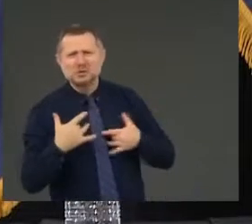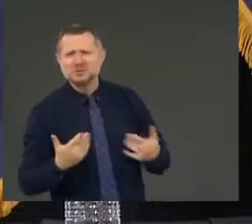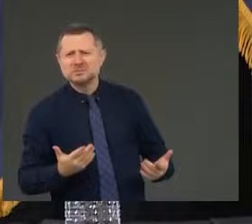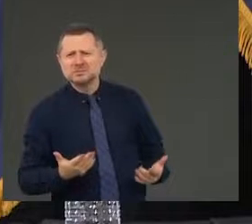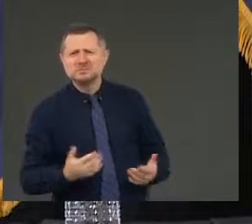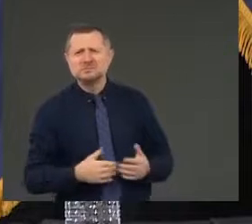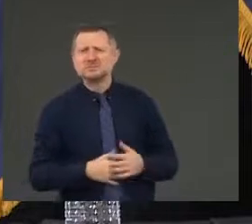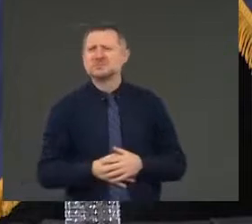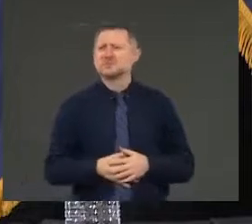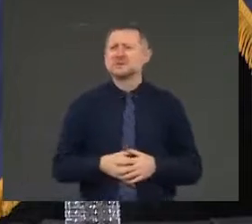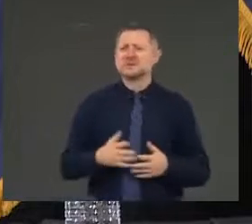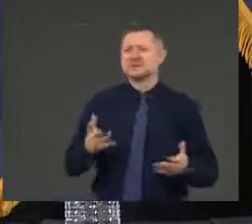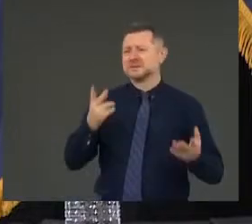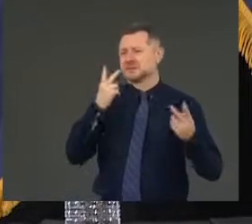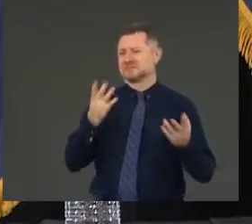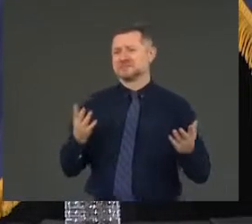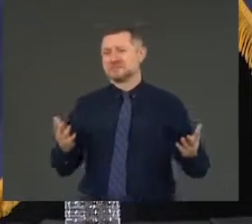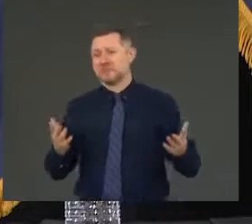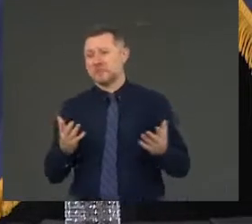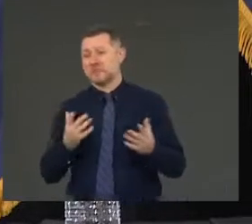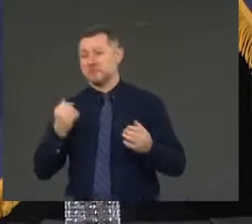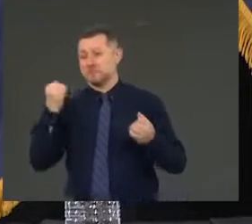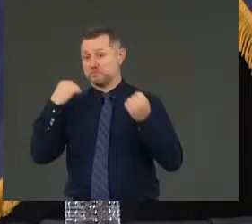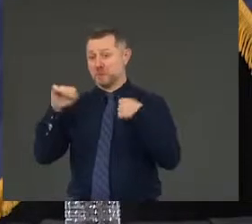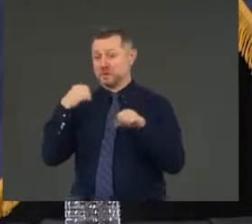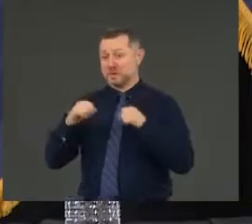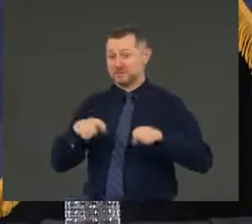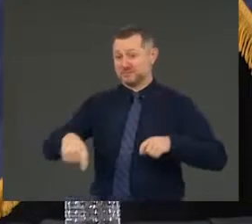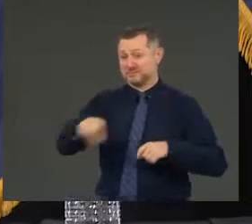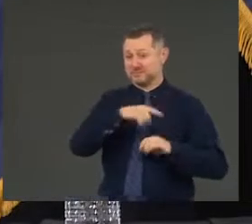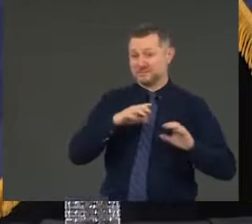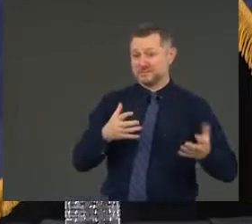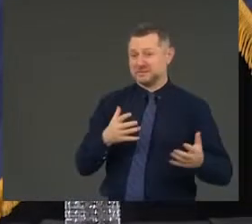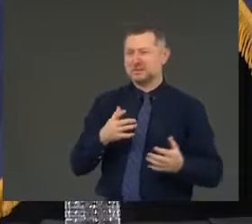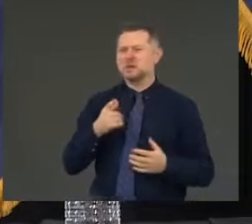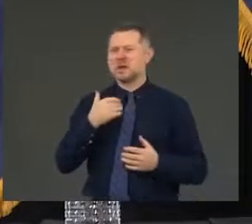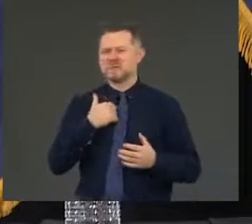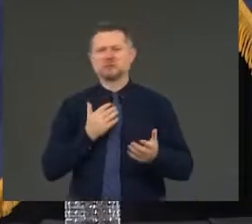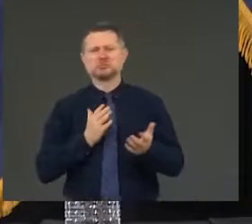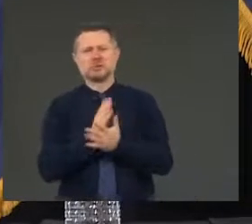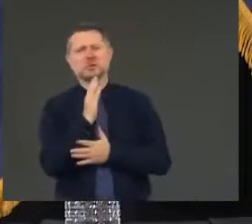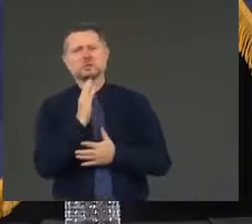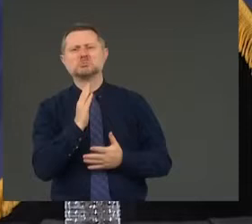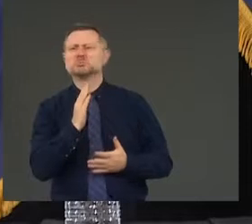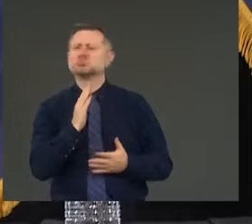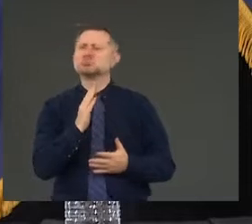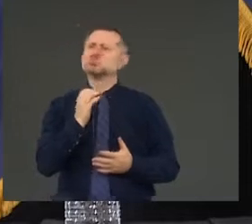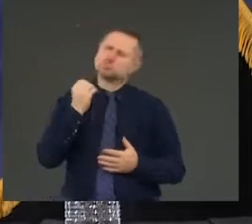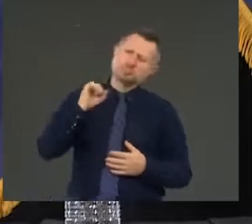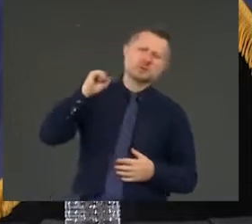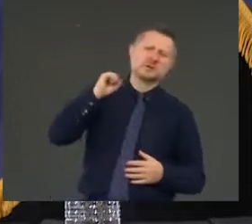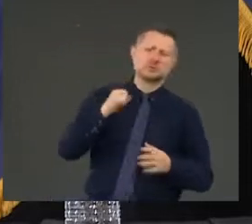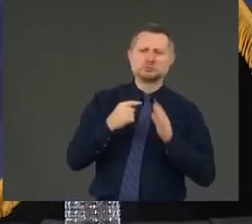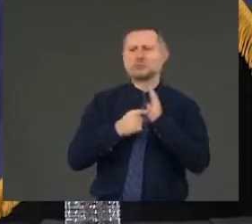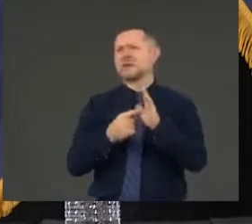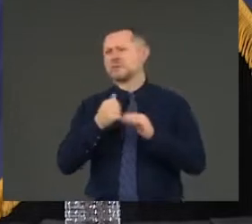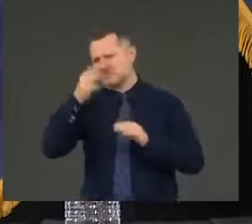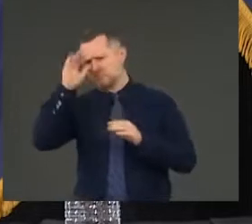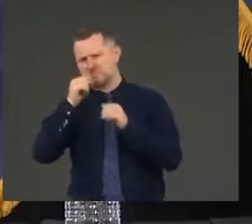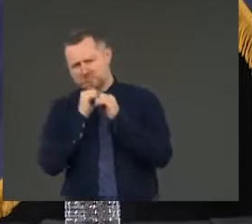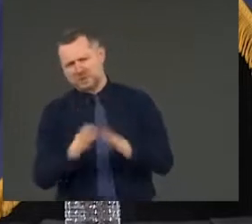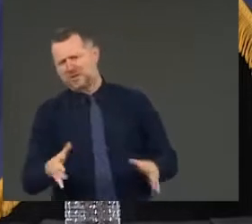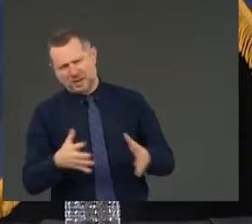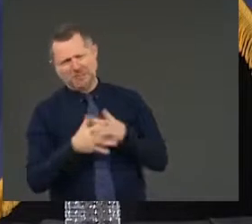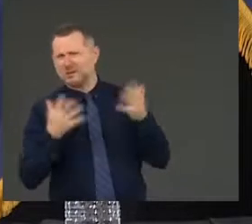Look, on the protest demonstrations, you have a right to demonstrate, you have a right to protest, God bless America. You don't